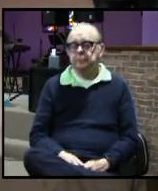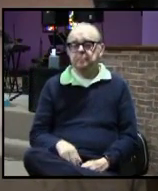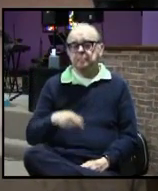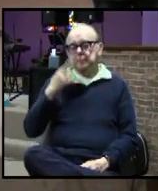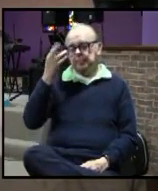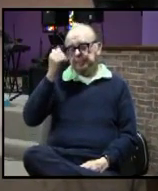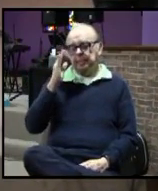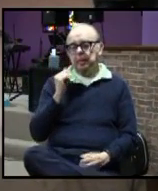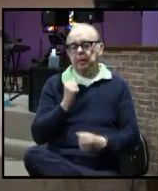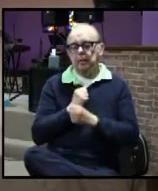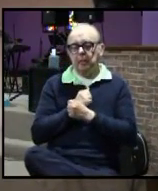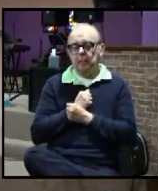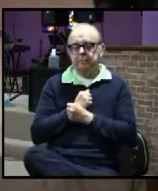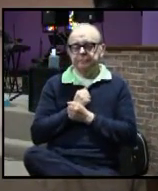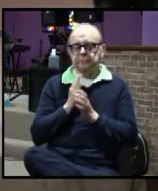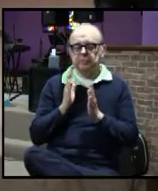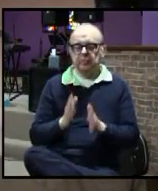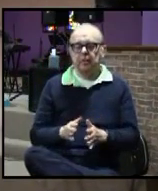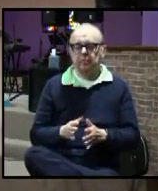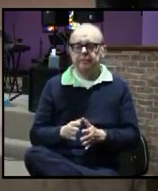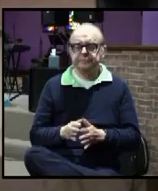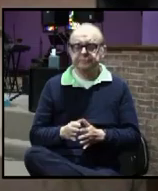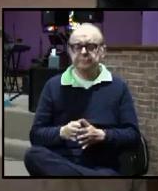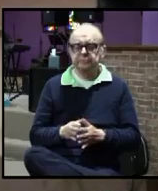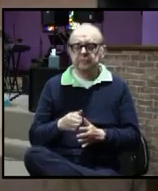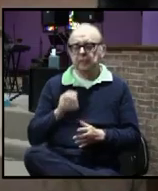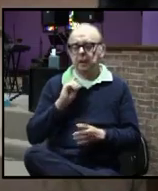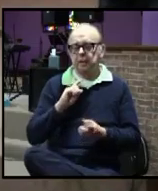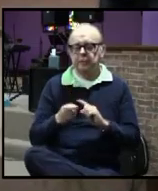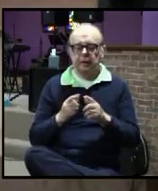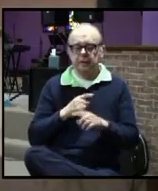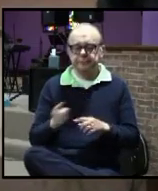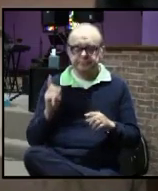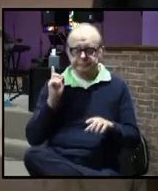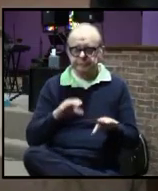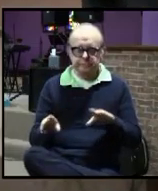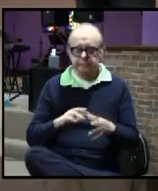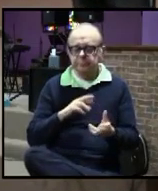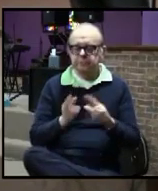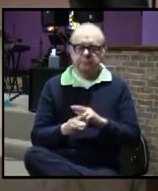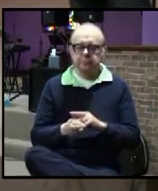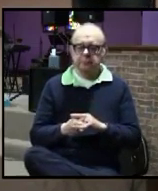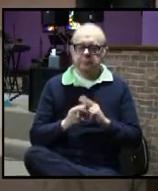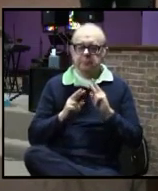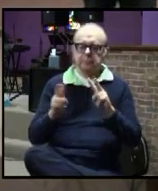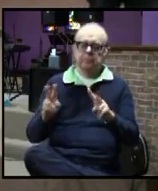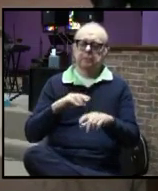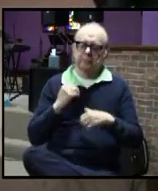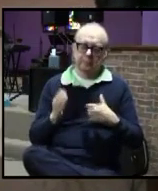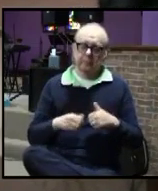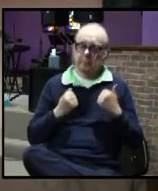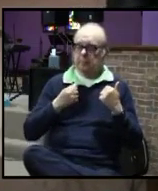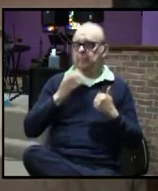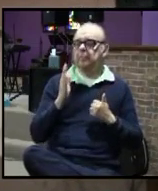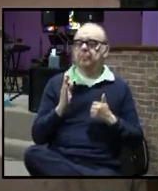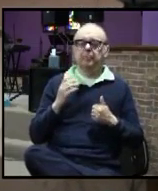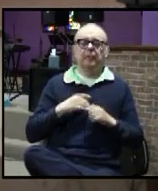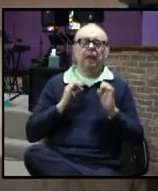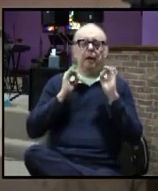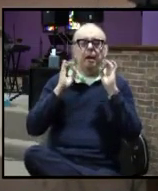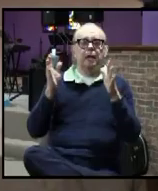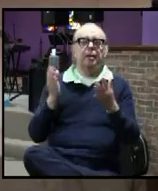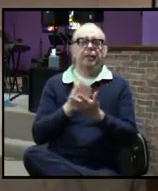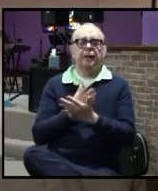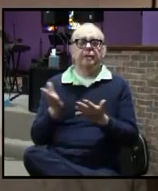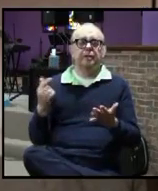the reason that God loves sinners is because he can change them. And part of what we need to do in repentance is we need to look at our life and say, God, I